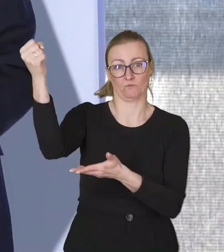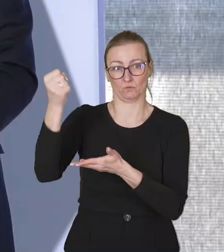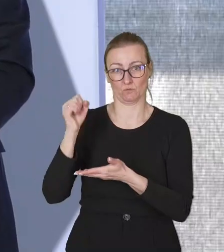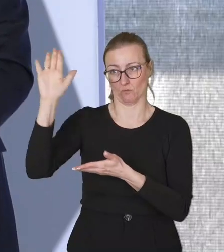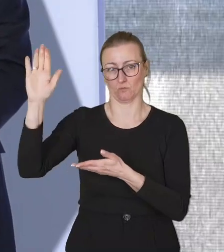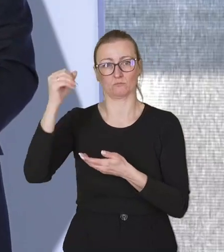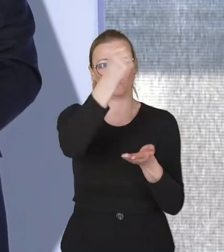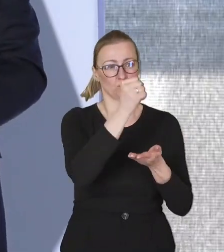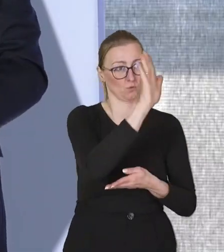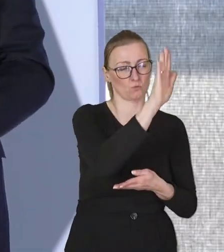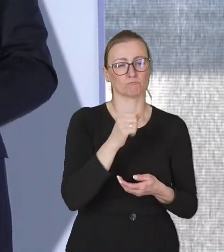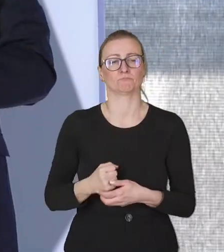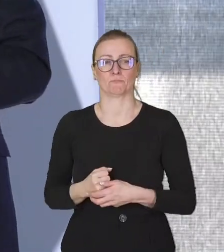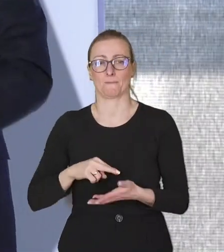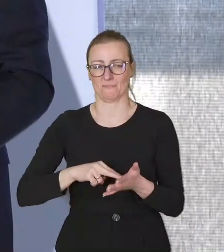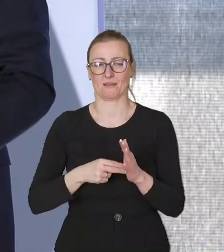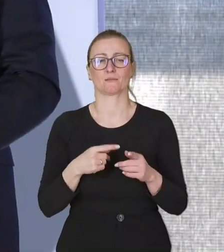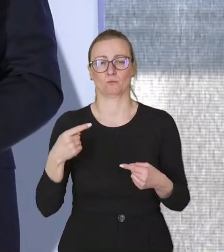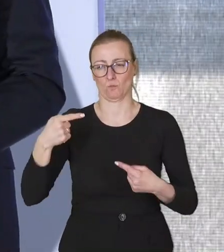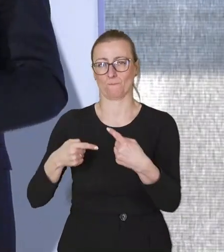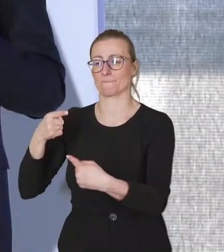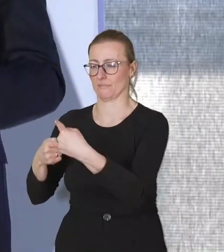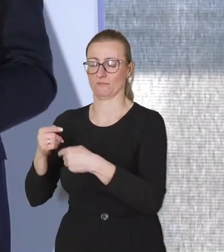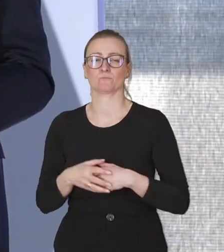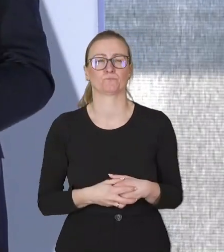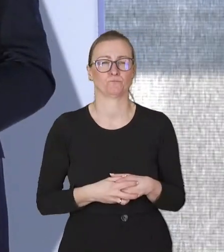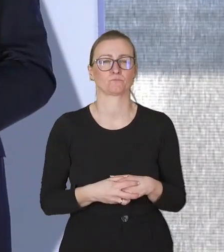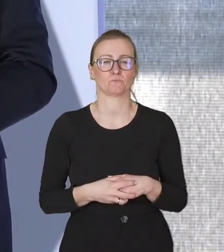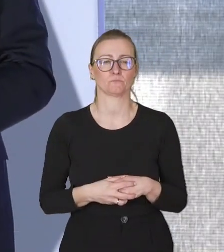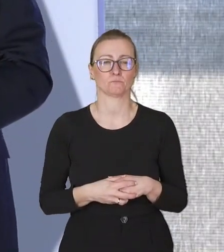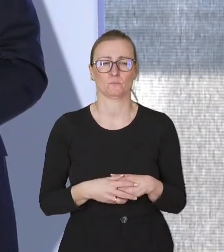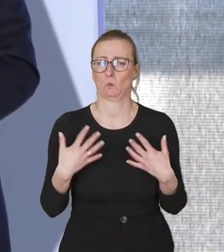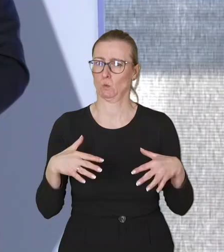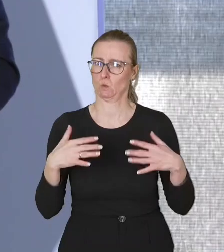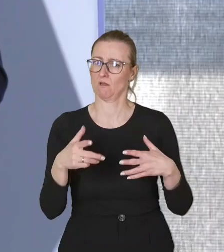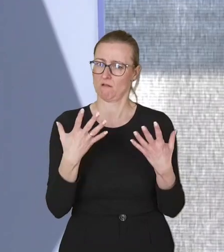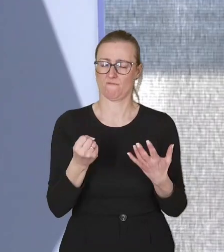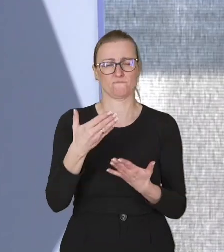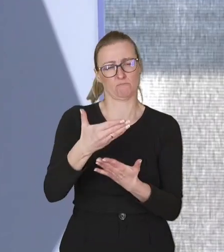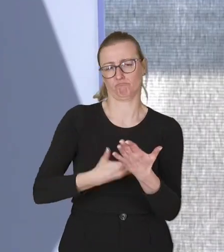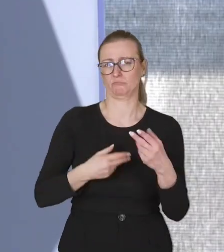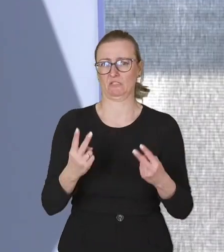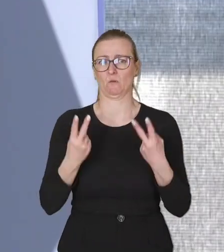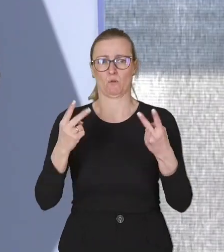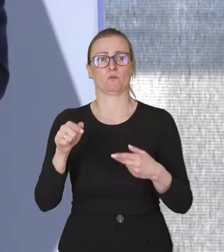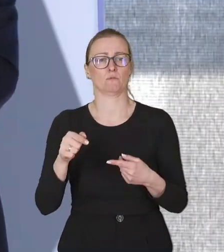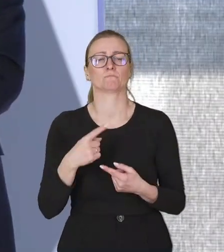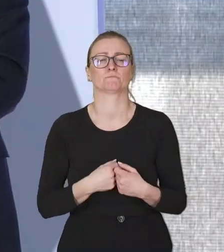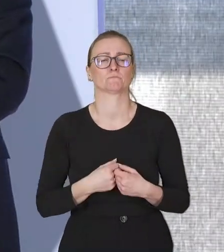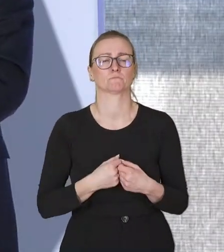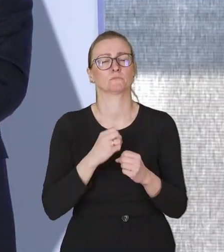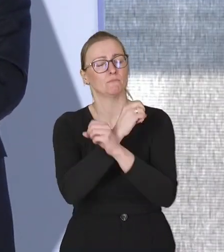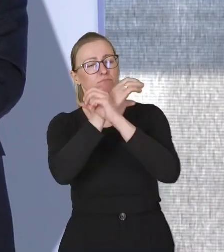documents, sounds like dreams come true. But it was also said in the morning that the